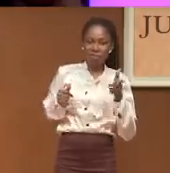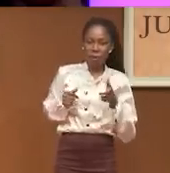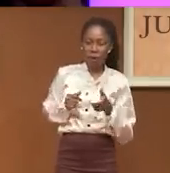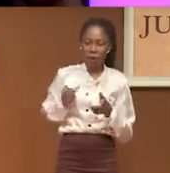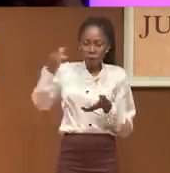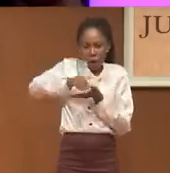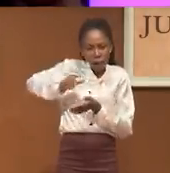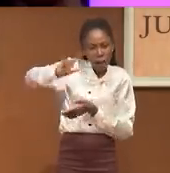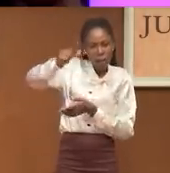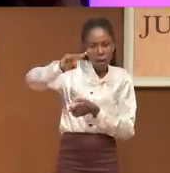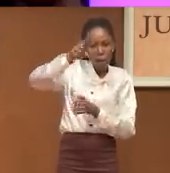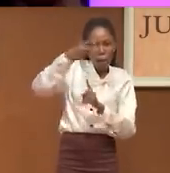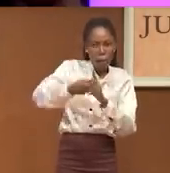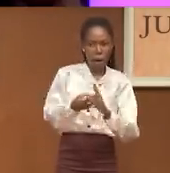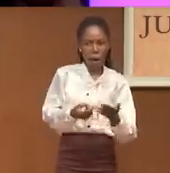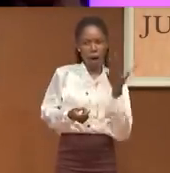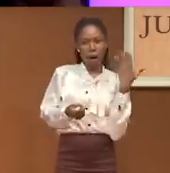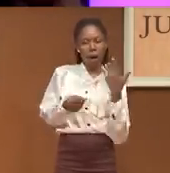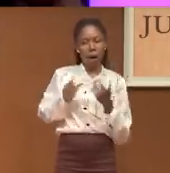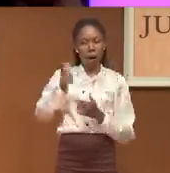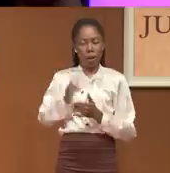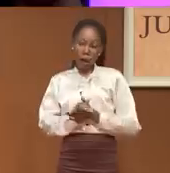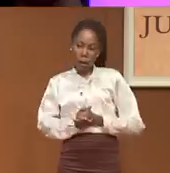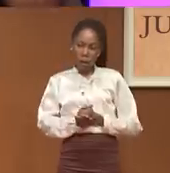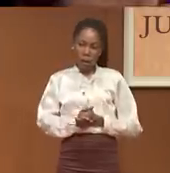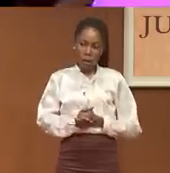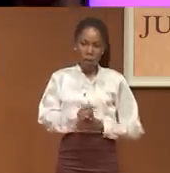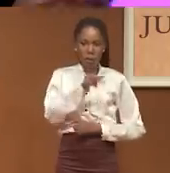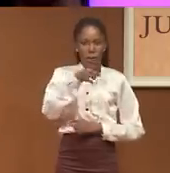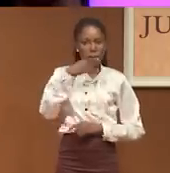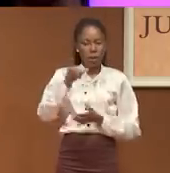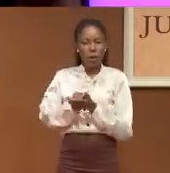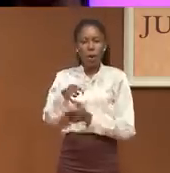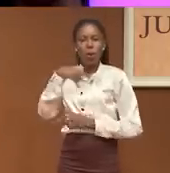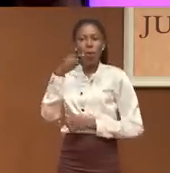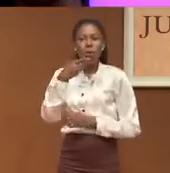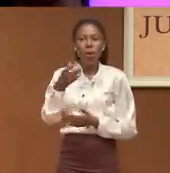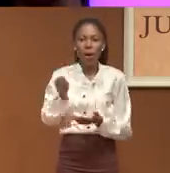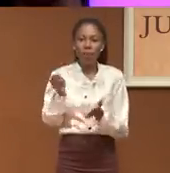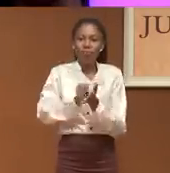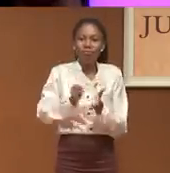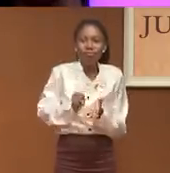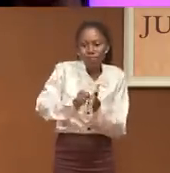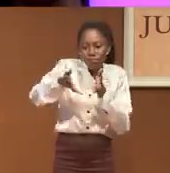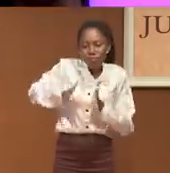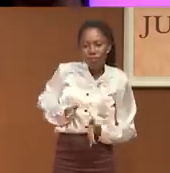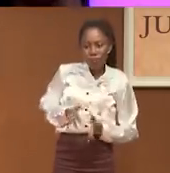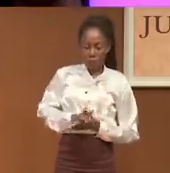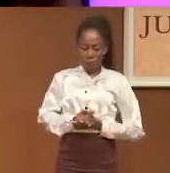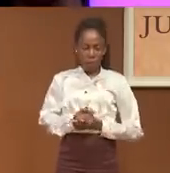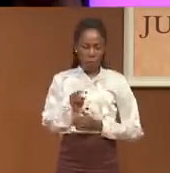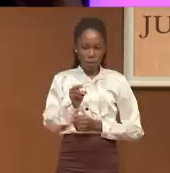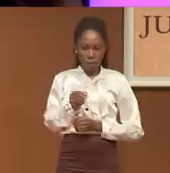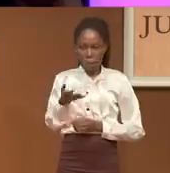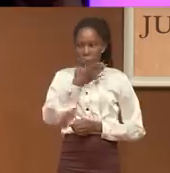month after, he called me. That is right there on the land, and that the secretary of the land is with him. I said, this is not our agreement. The agreement will go